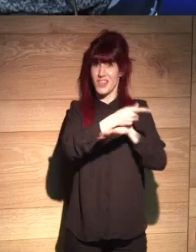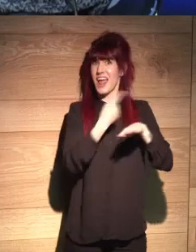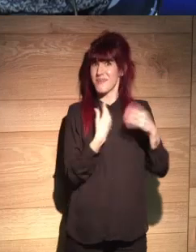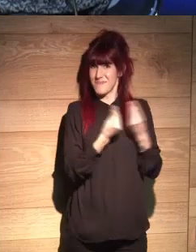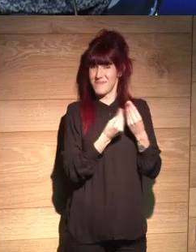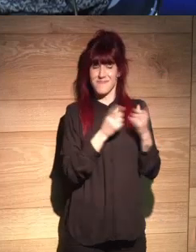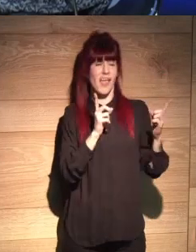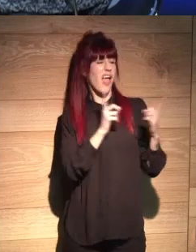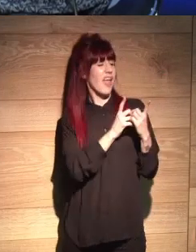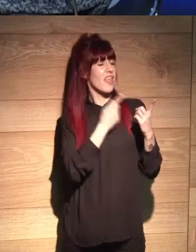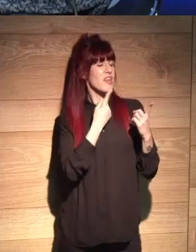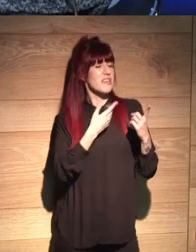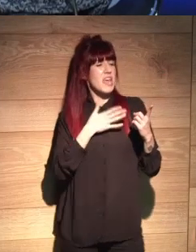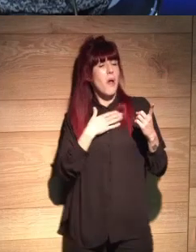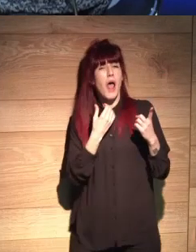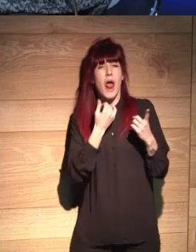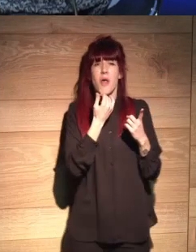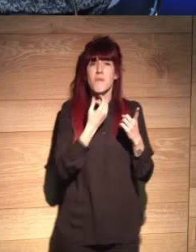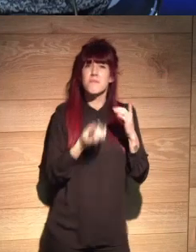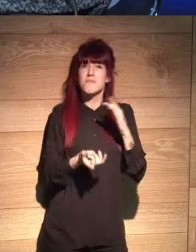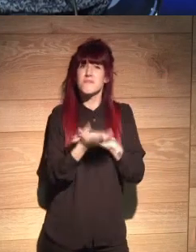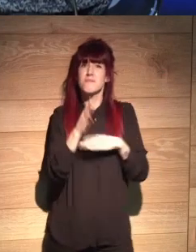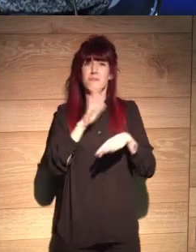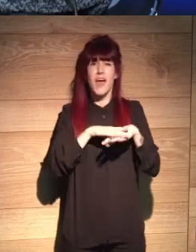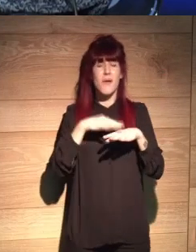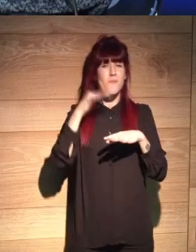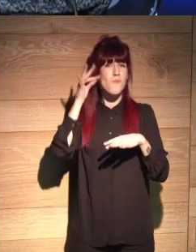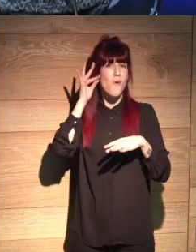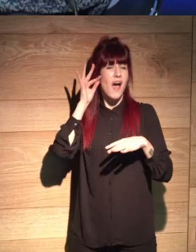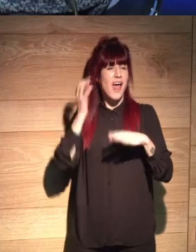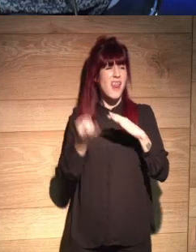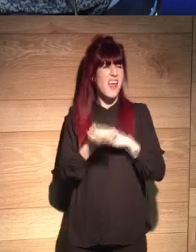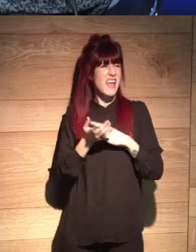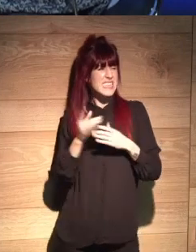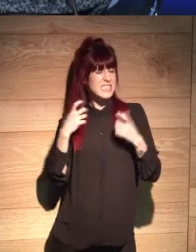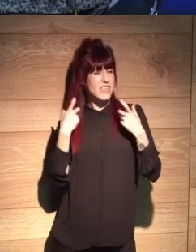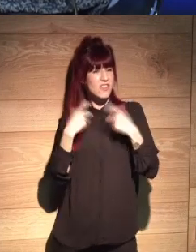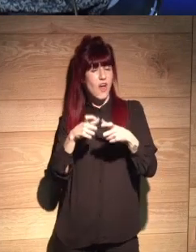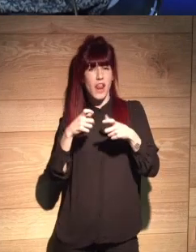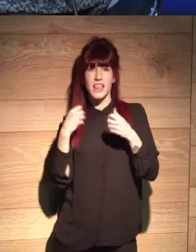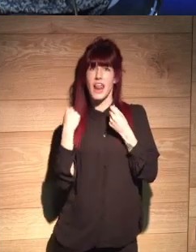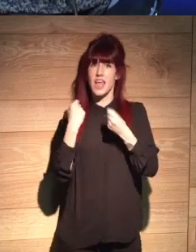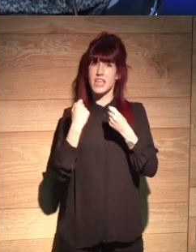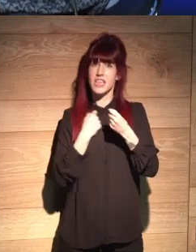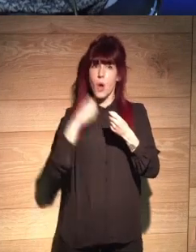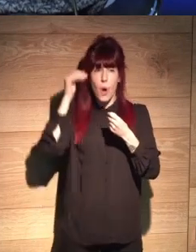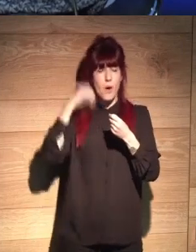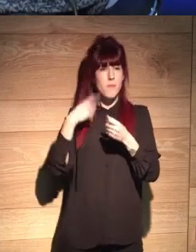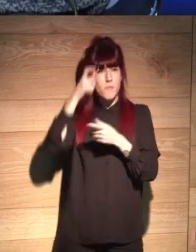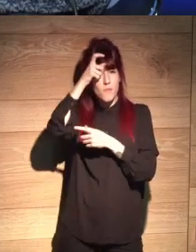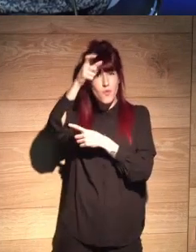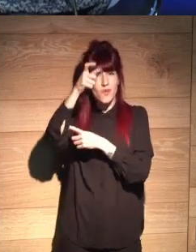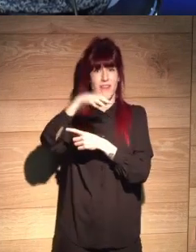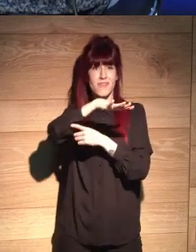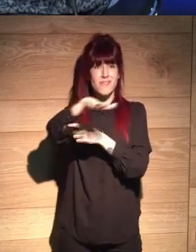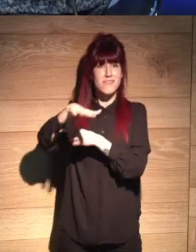station. Our director said, I want to set up something so that the presence of women in the energy